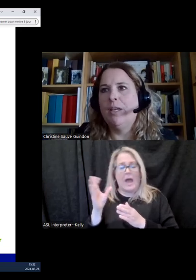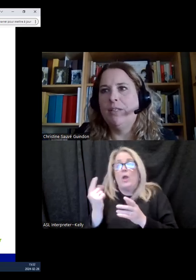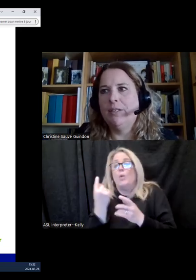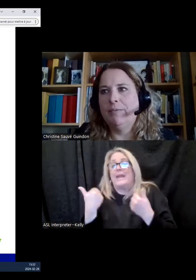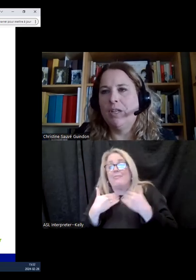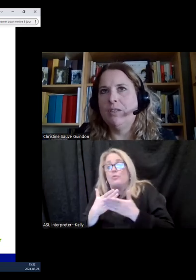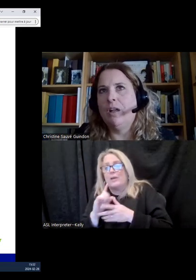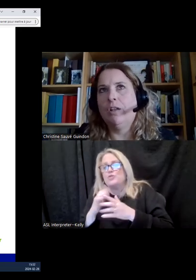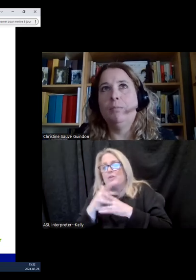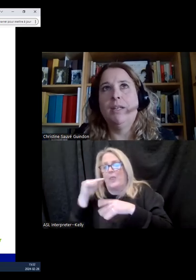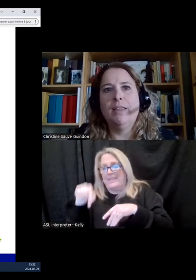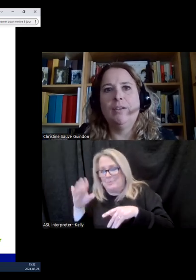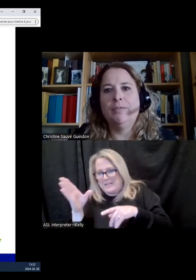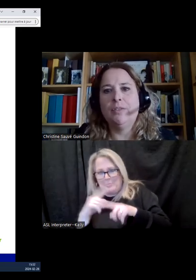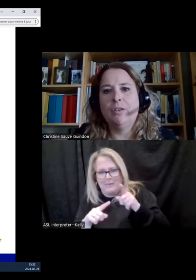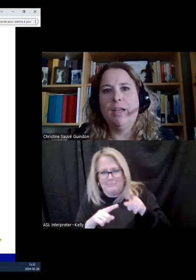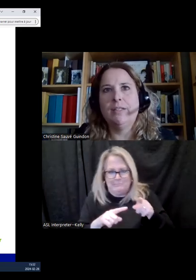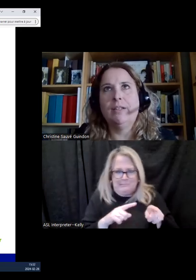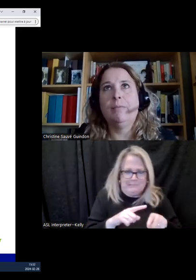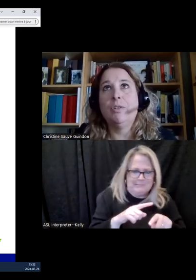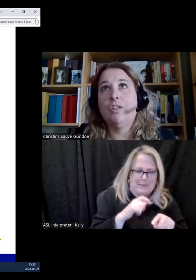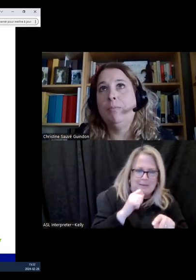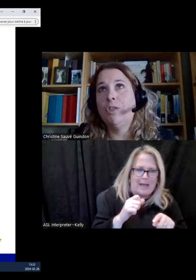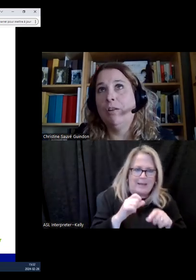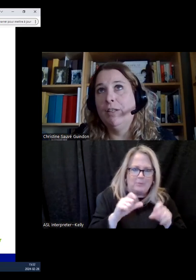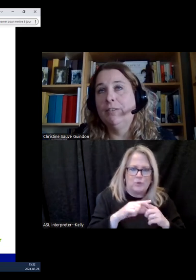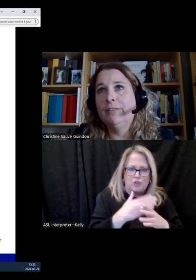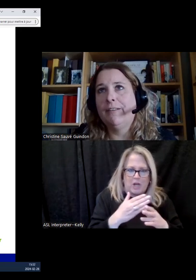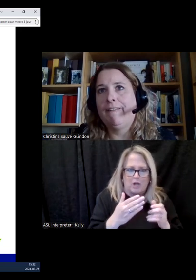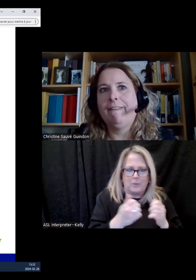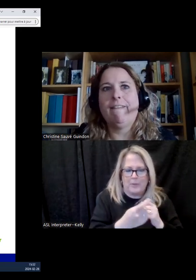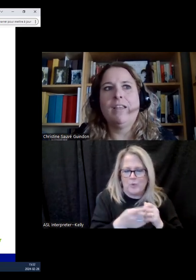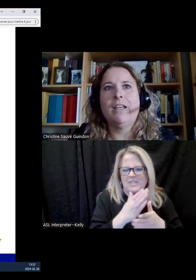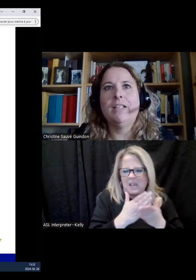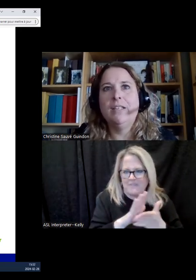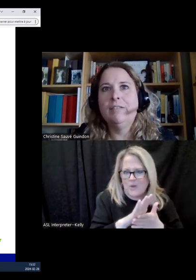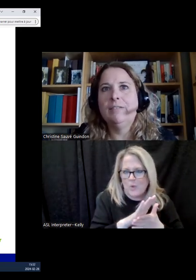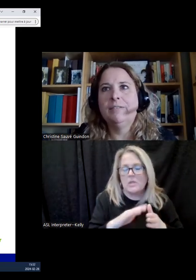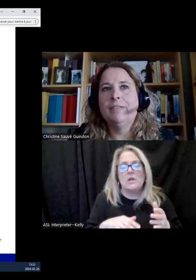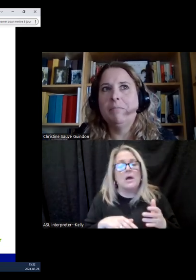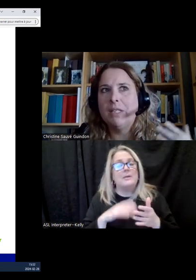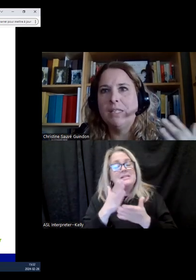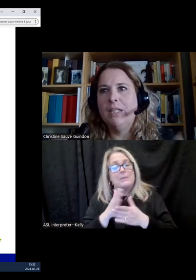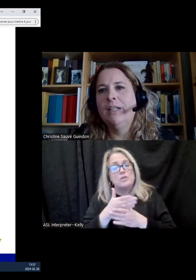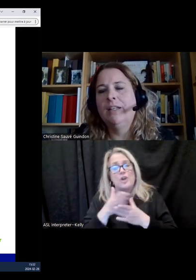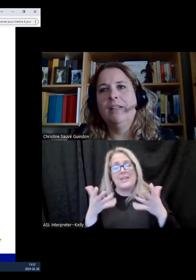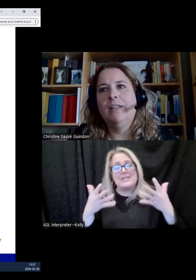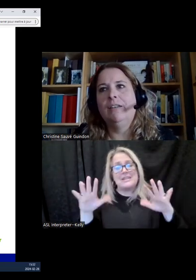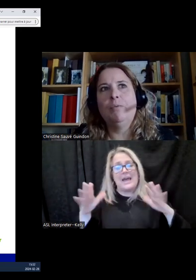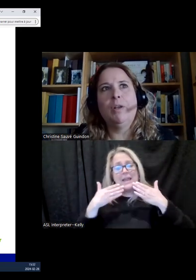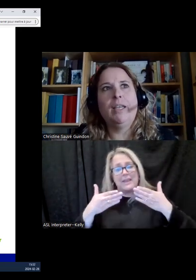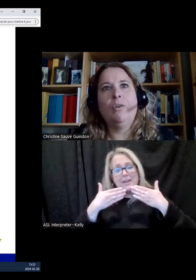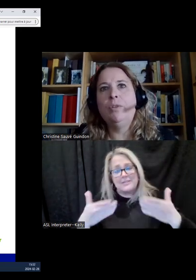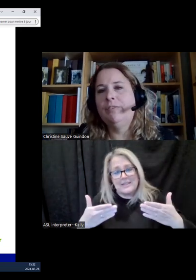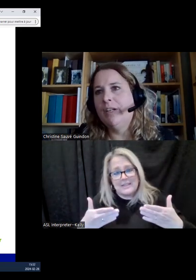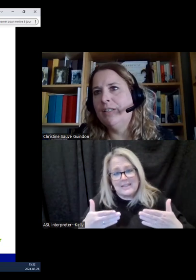for the rest, it's all going to be in there. So that's it. I'm going to stop sharing. I think that's it. Merci. If